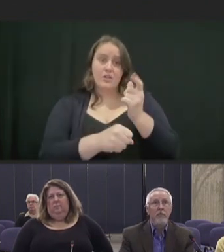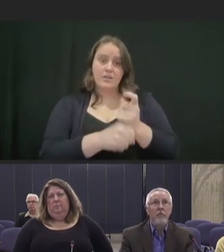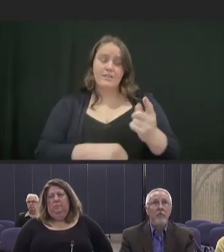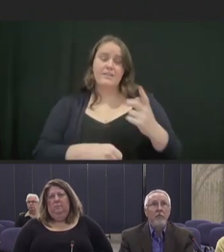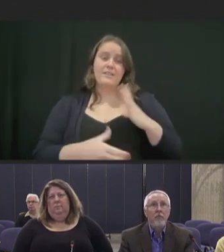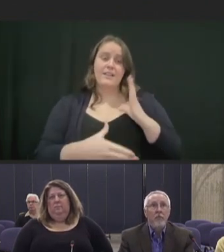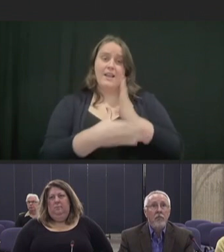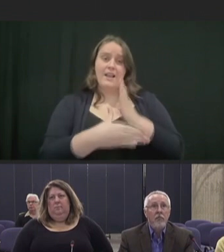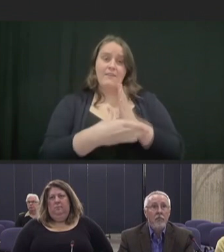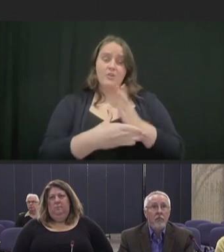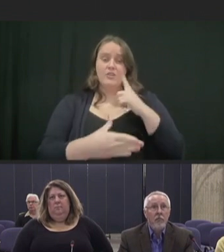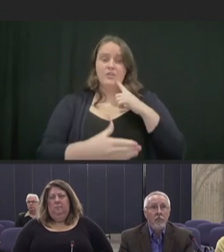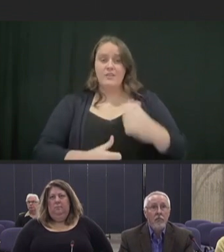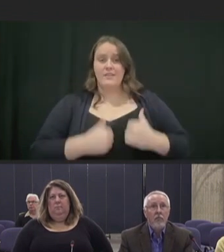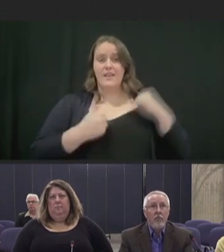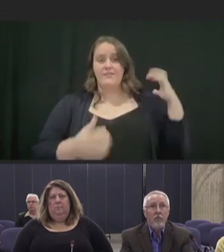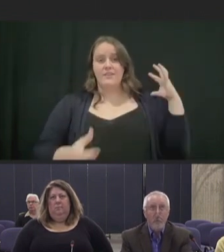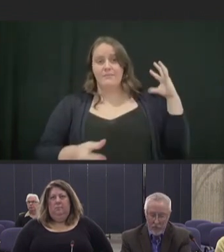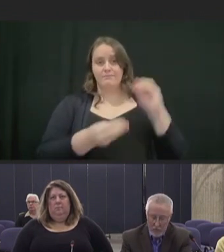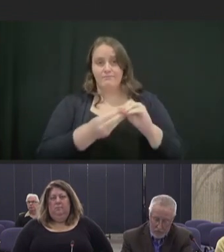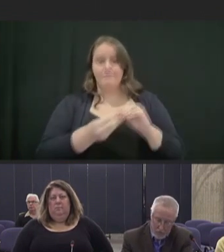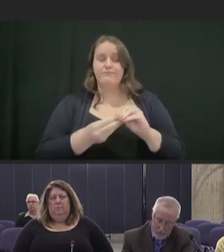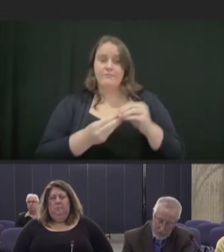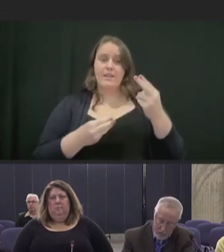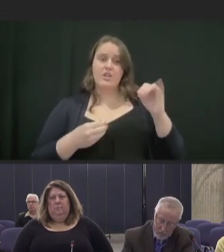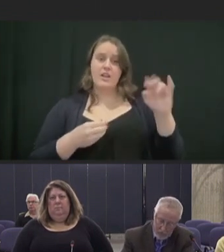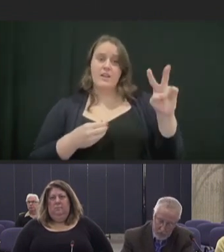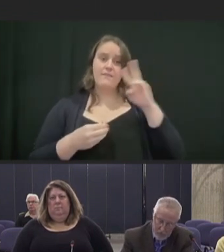with HIV in the US is estimated to be over